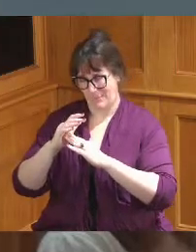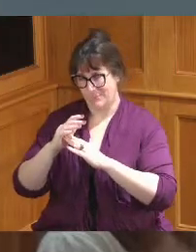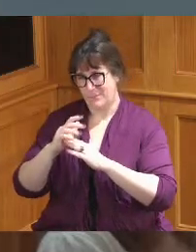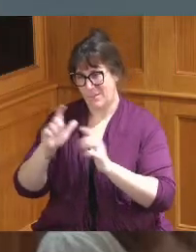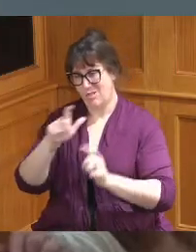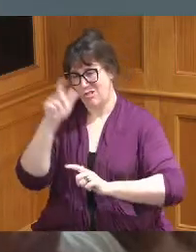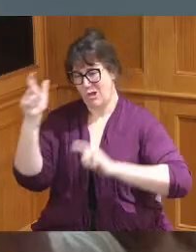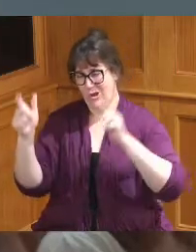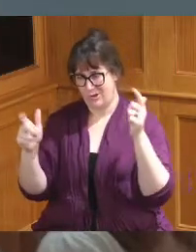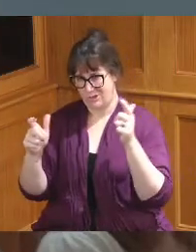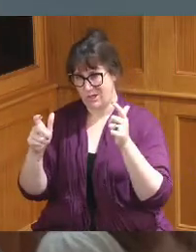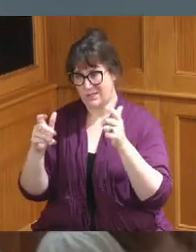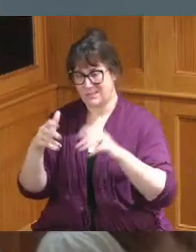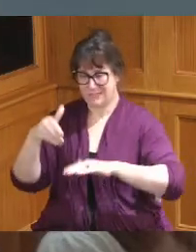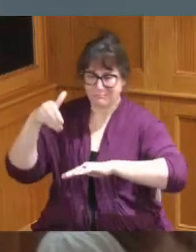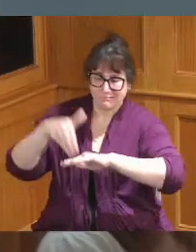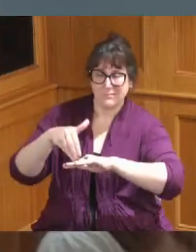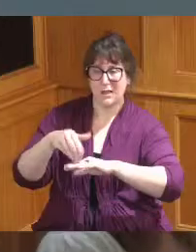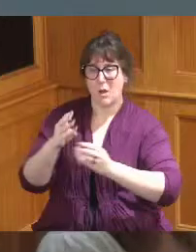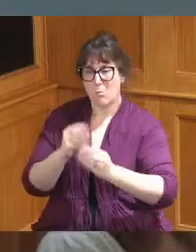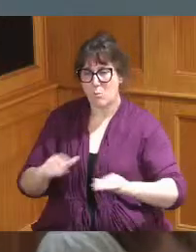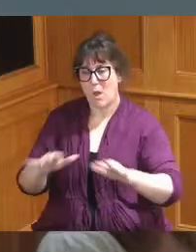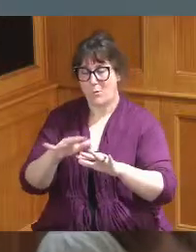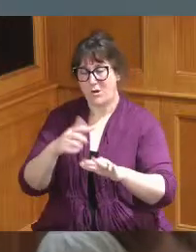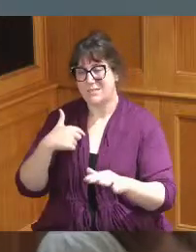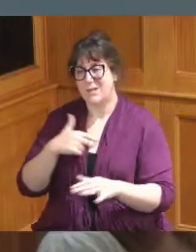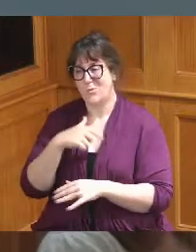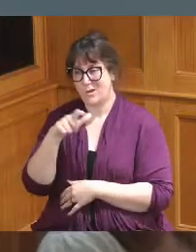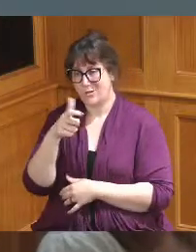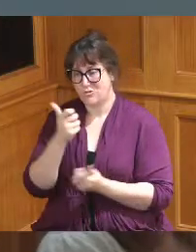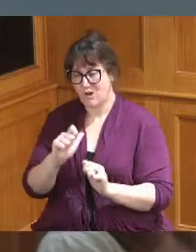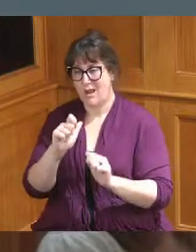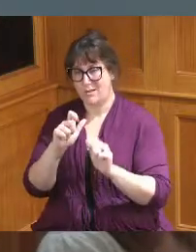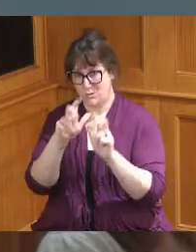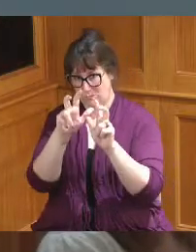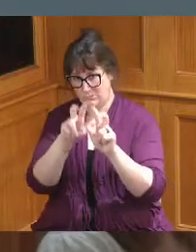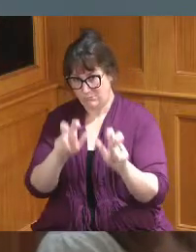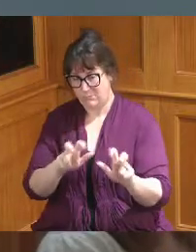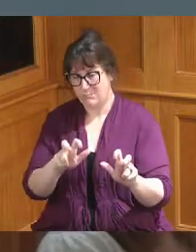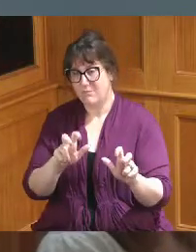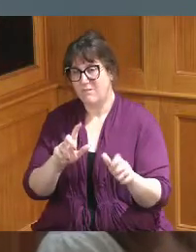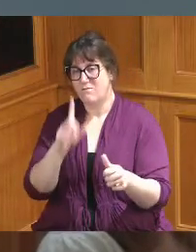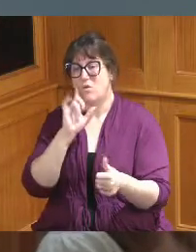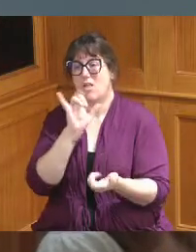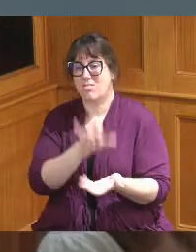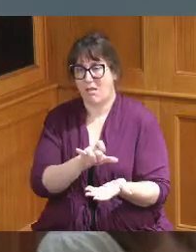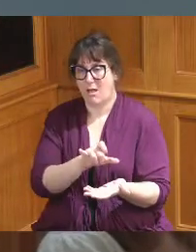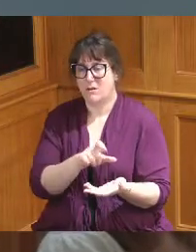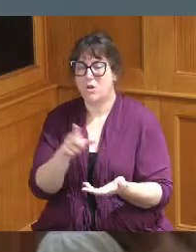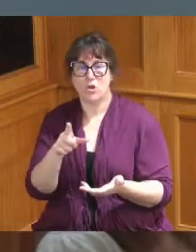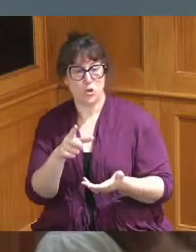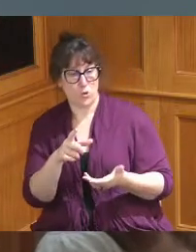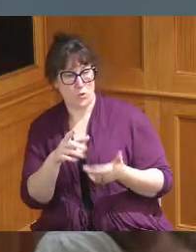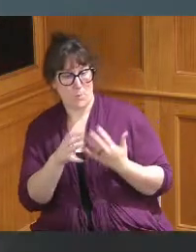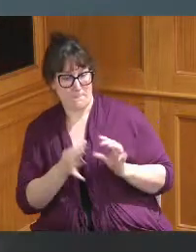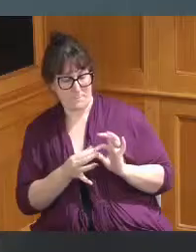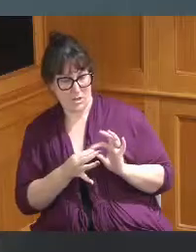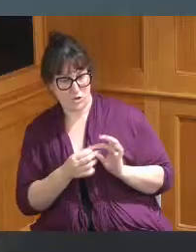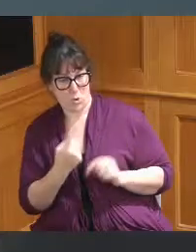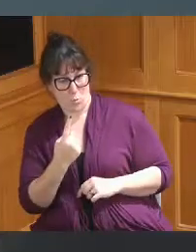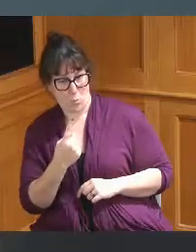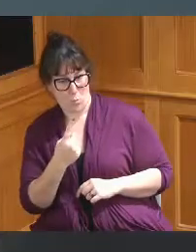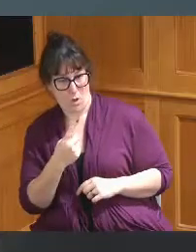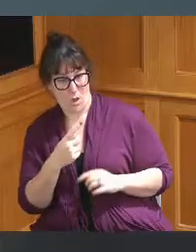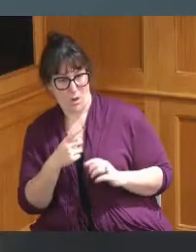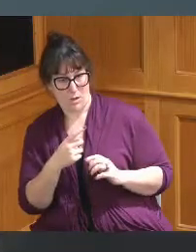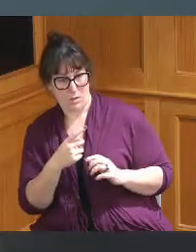largest impervious area properties, and we would do that at the same time. One pilot, so now there's